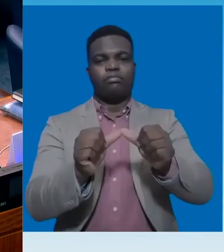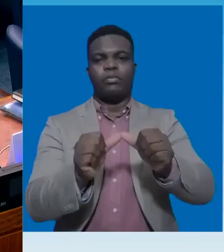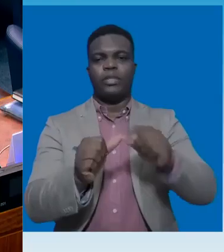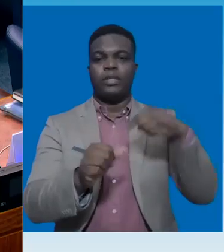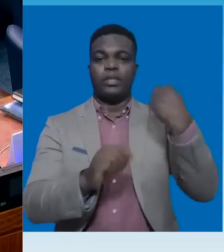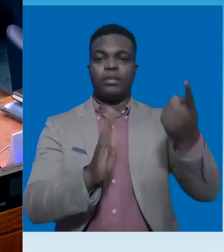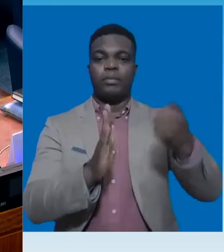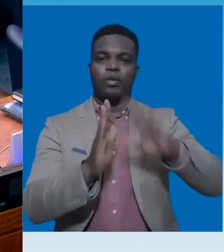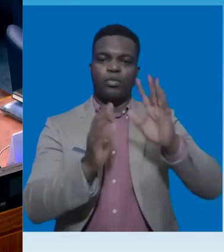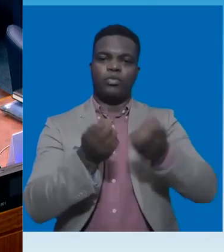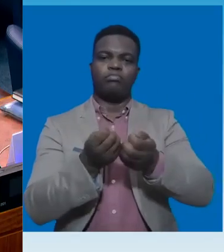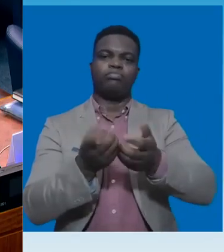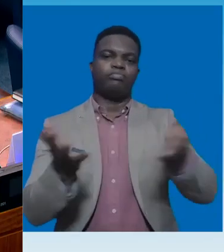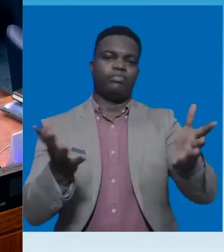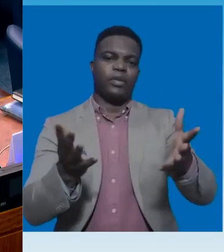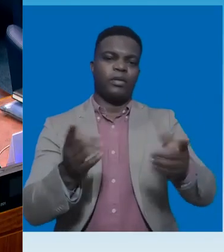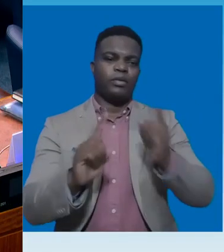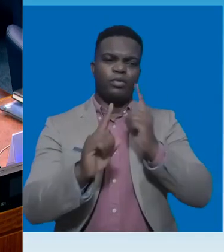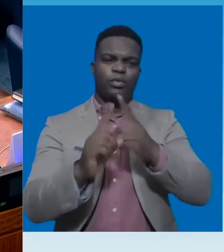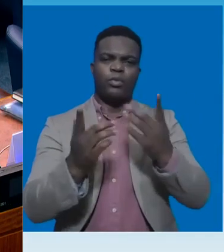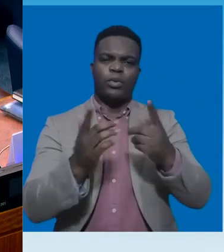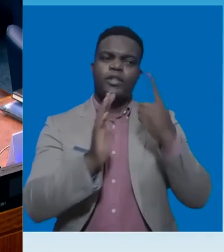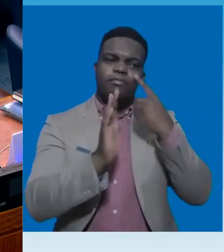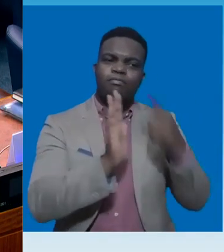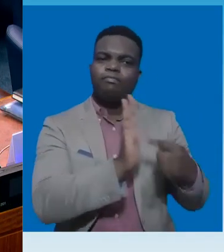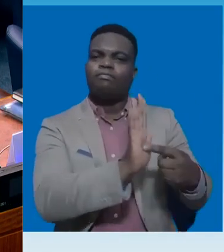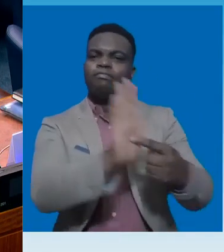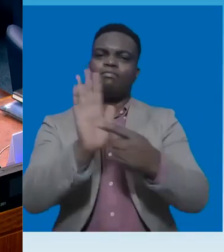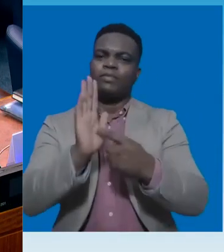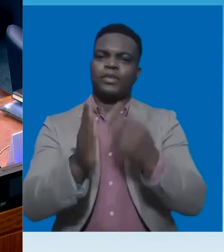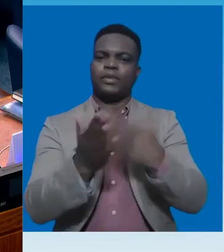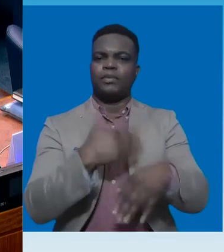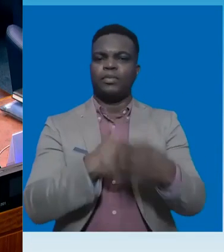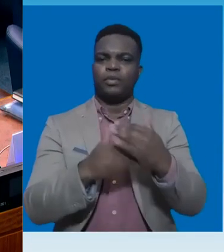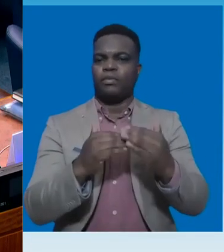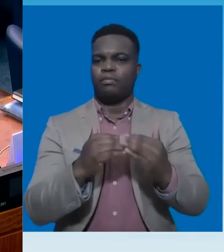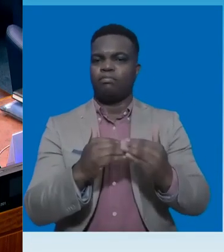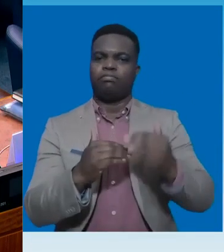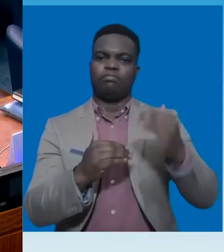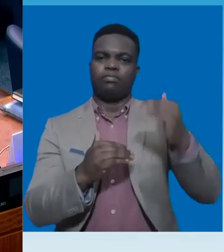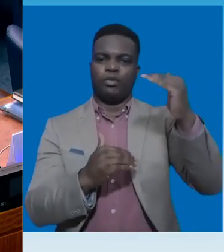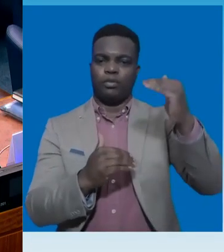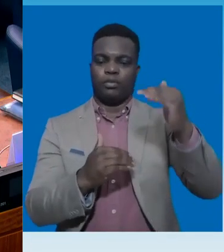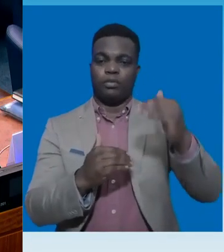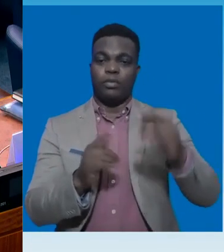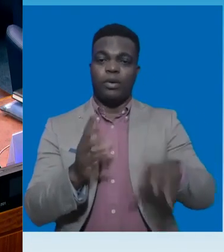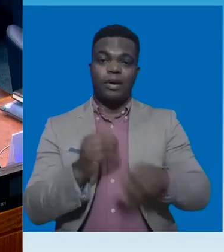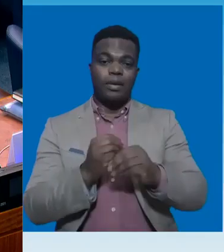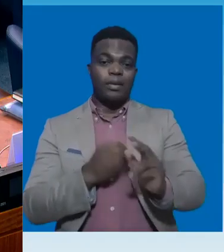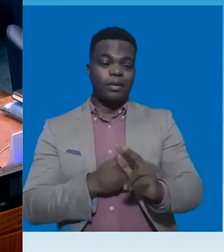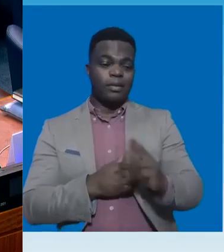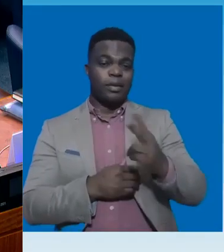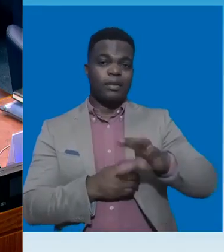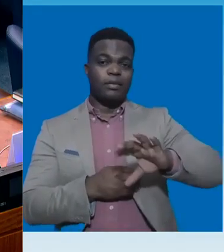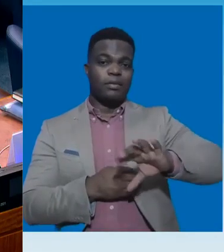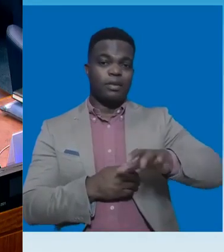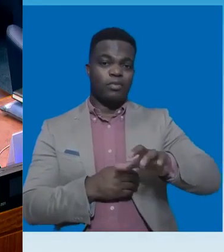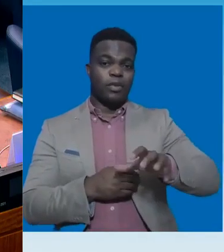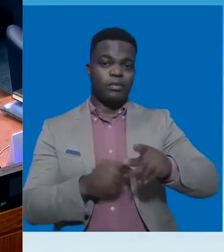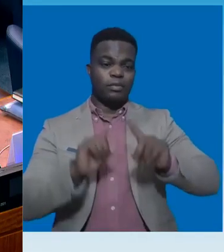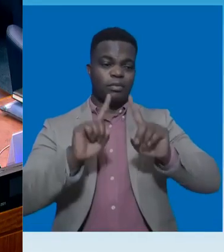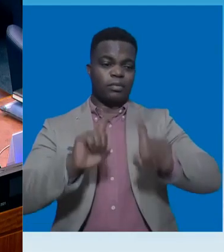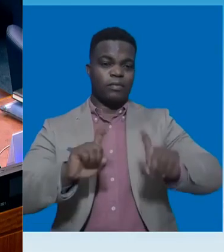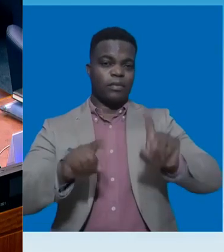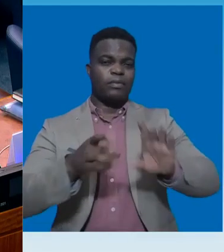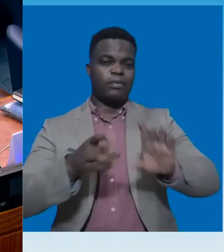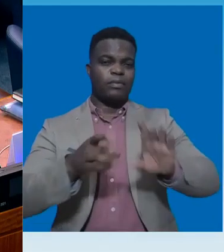kicked off the 3rd National Sample Survey on disability so as to provide better reference for relevant policy